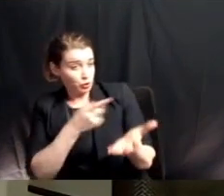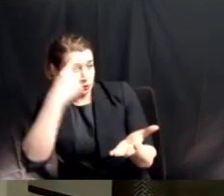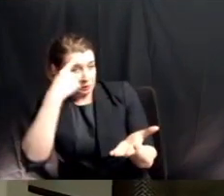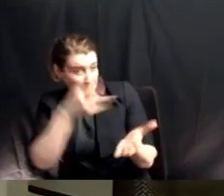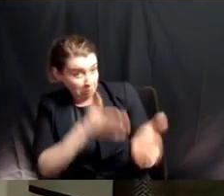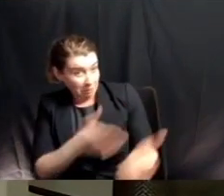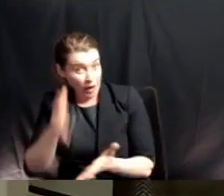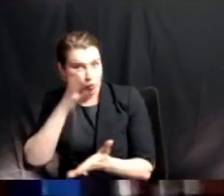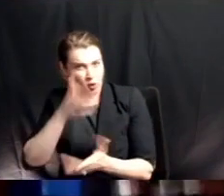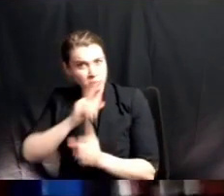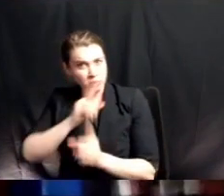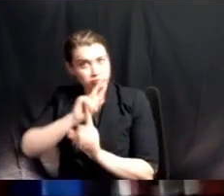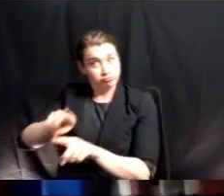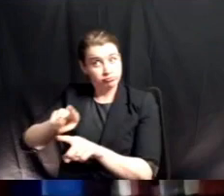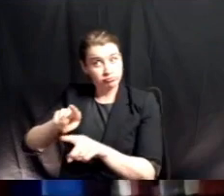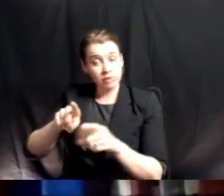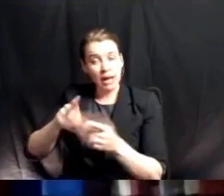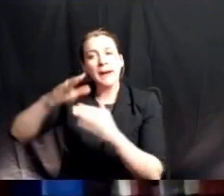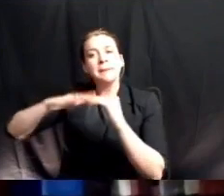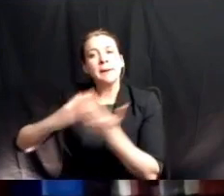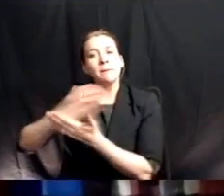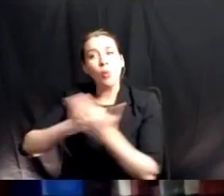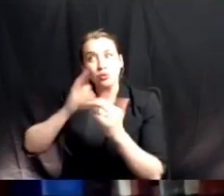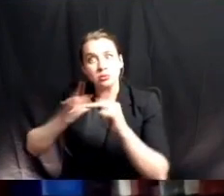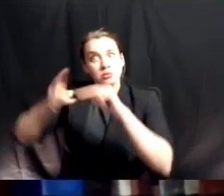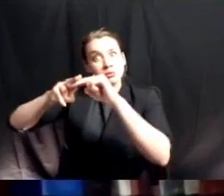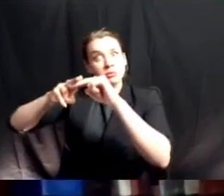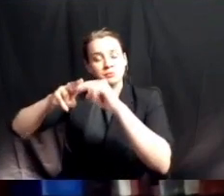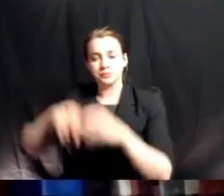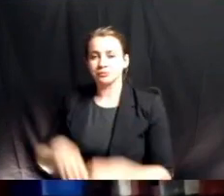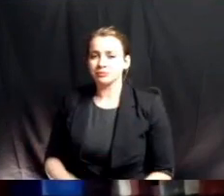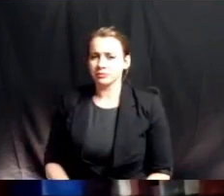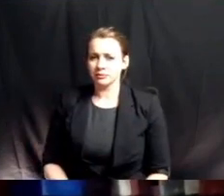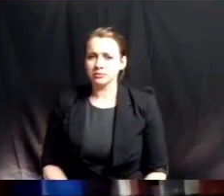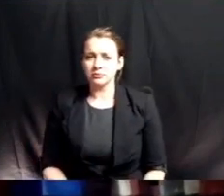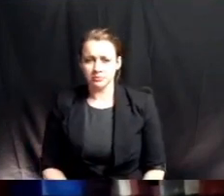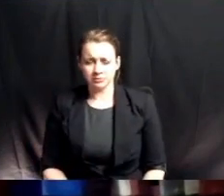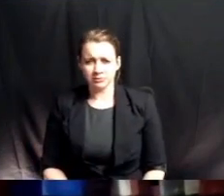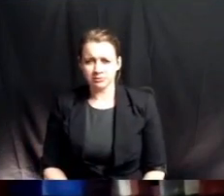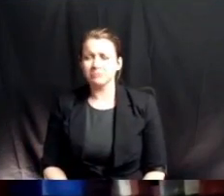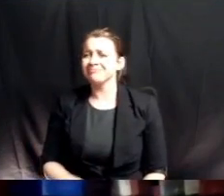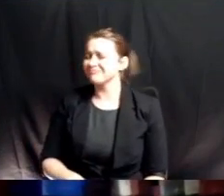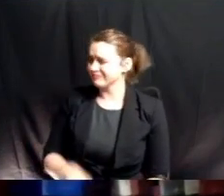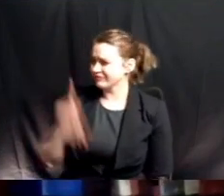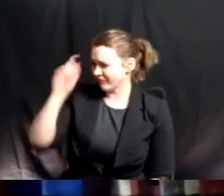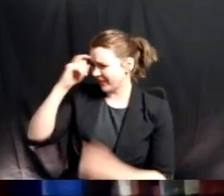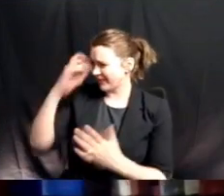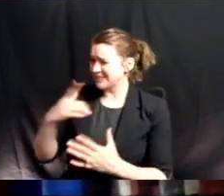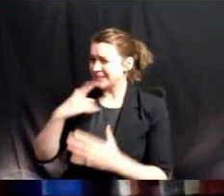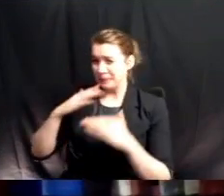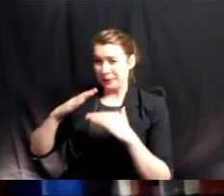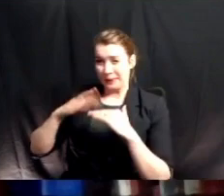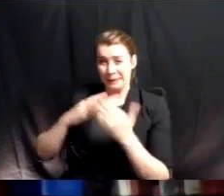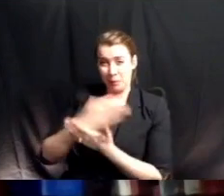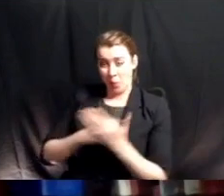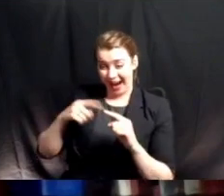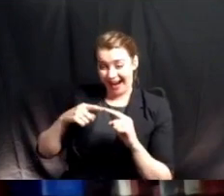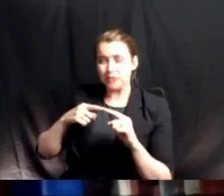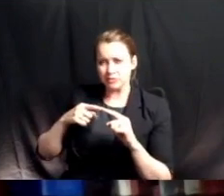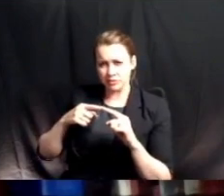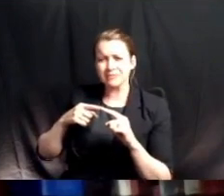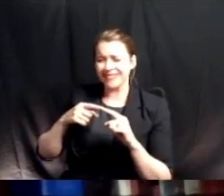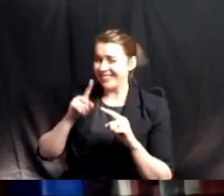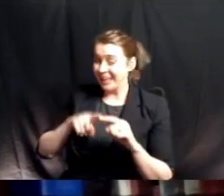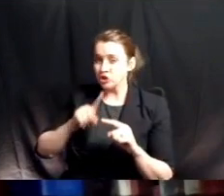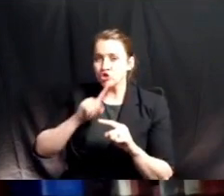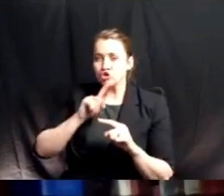The minimum wage won't be moved back. The minimum wage is actually a fairly small item